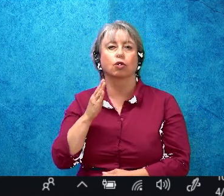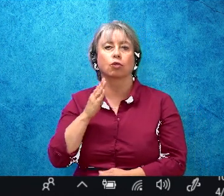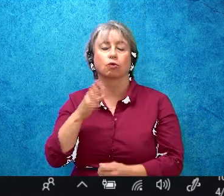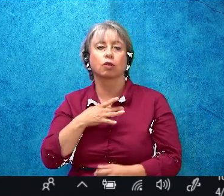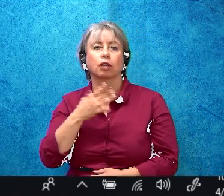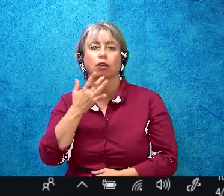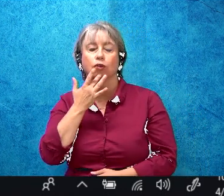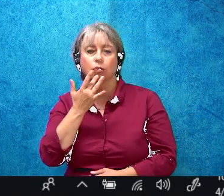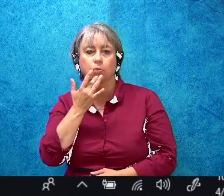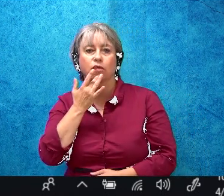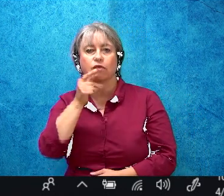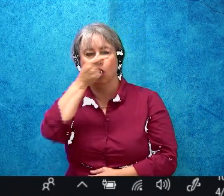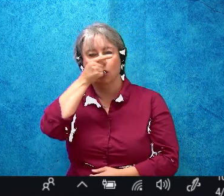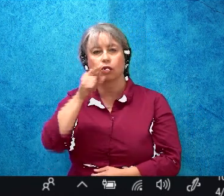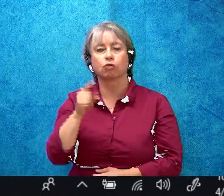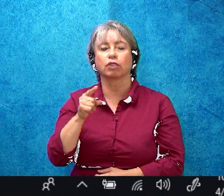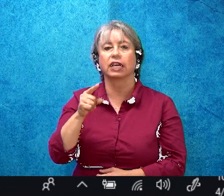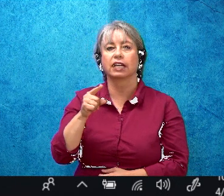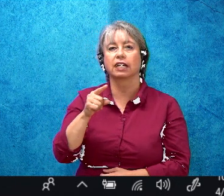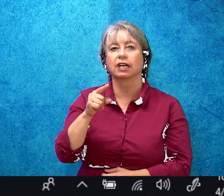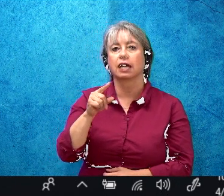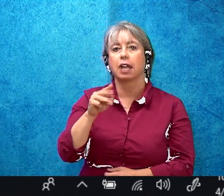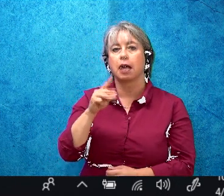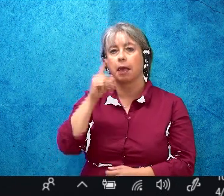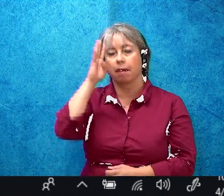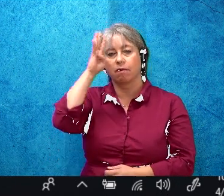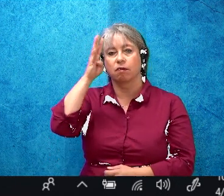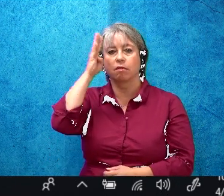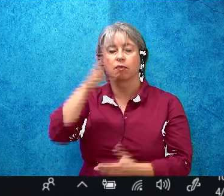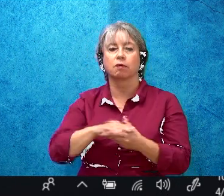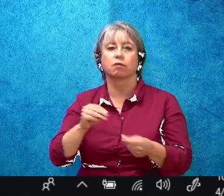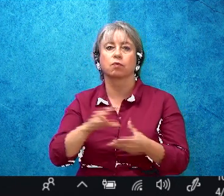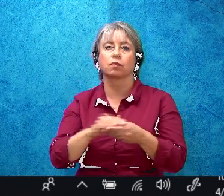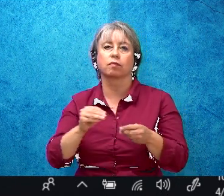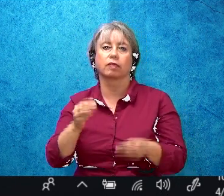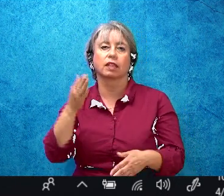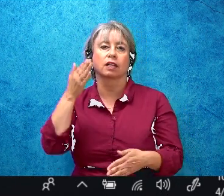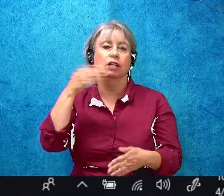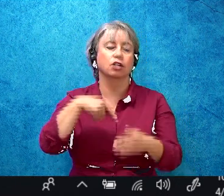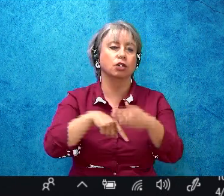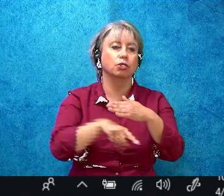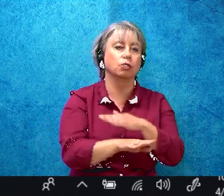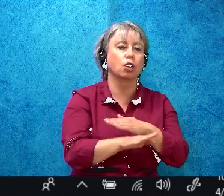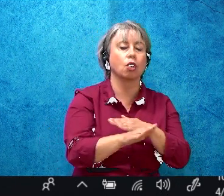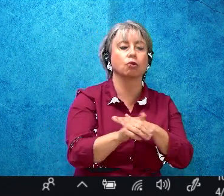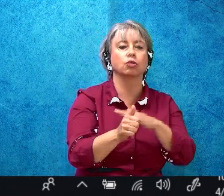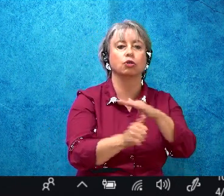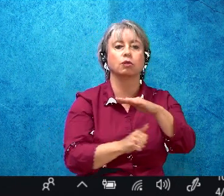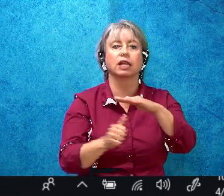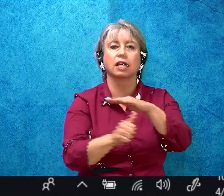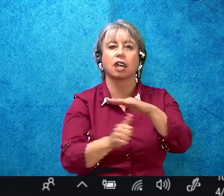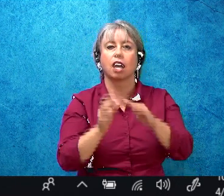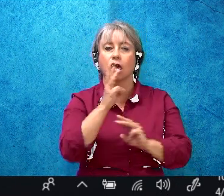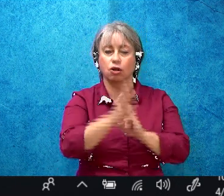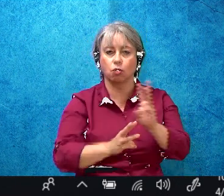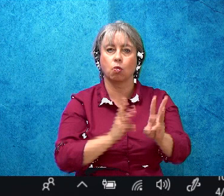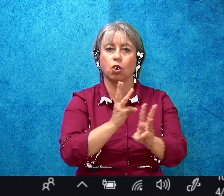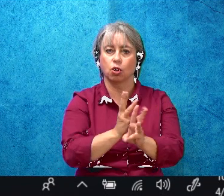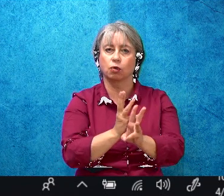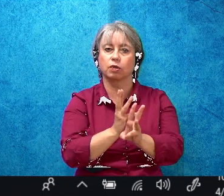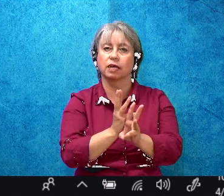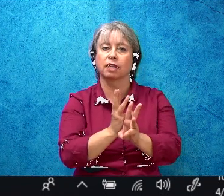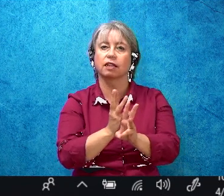where they have to go into the river and you go across and it takes you to the underworld. So that's pretty much where Psyche's on her way